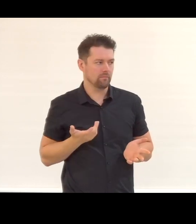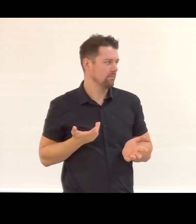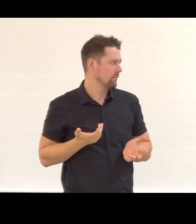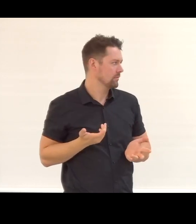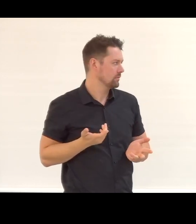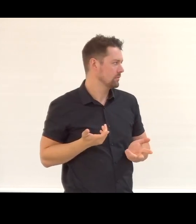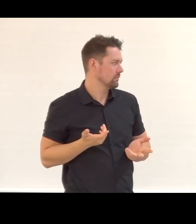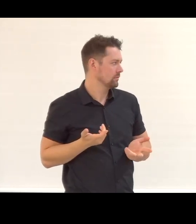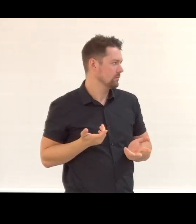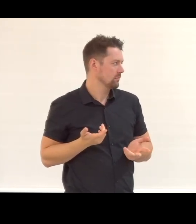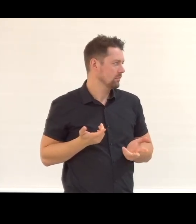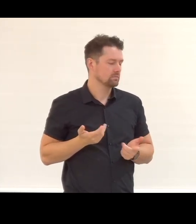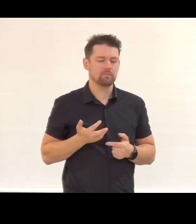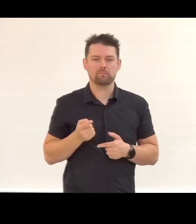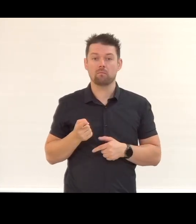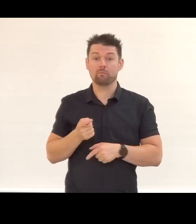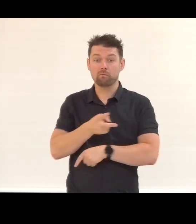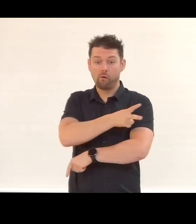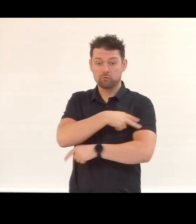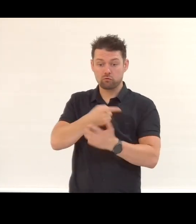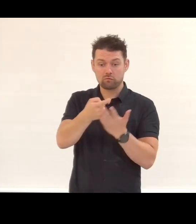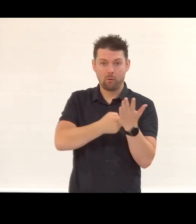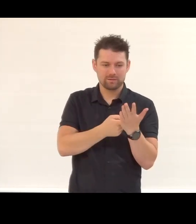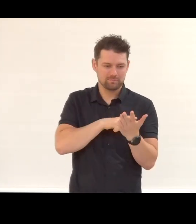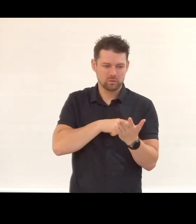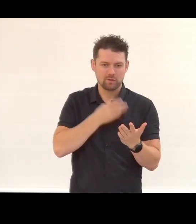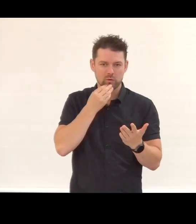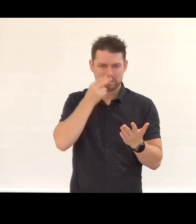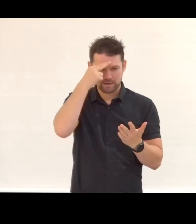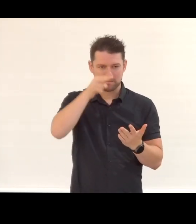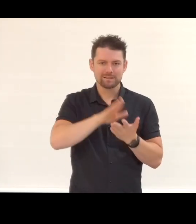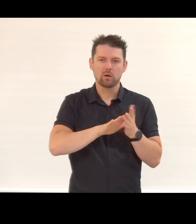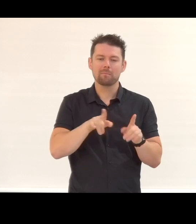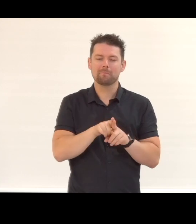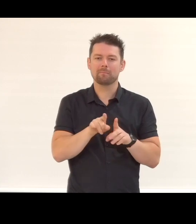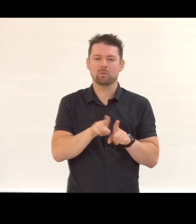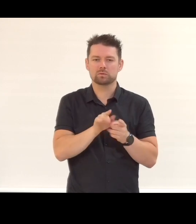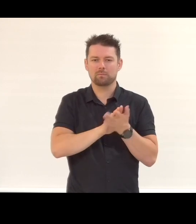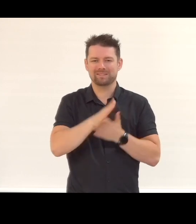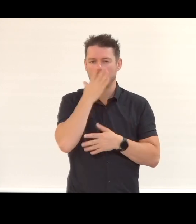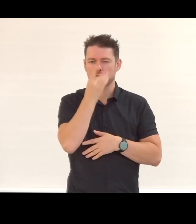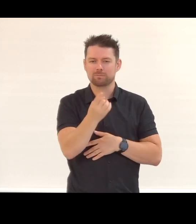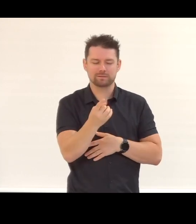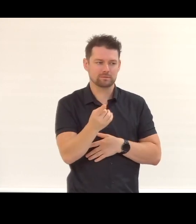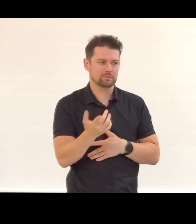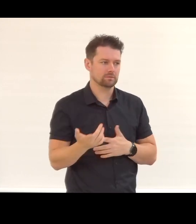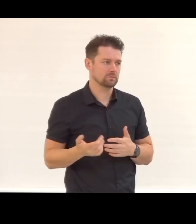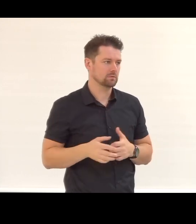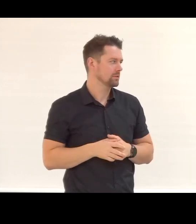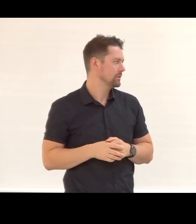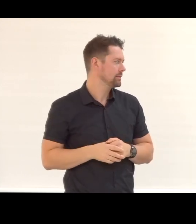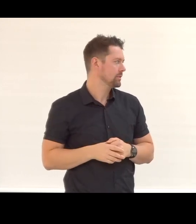easy, for example, like in the crew reports, because they use those names, it's more anonymous, which is also practical. So it's